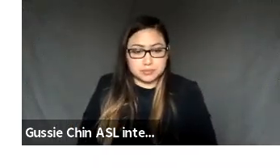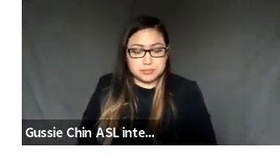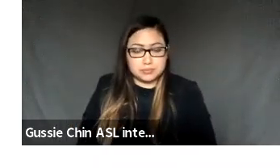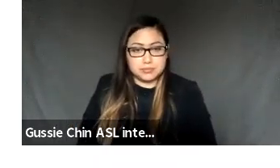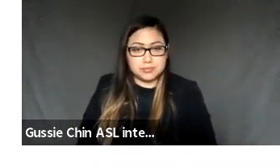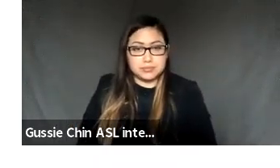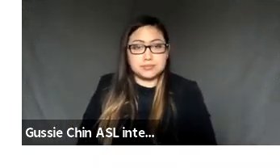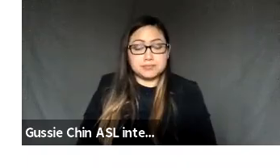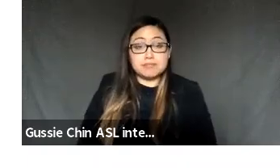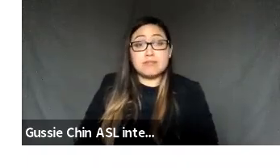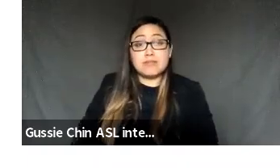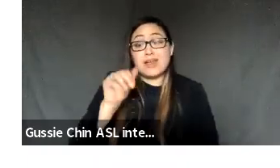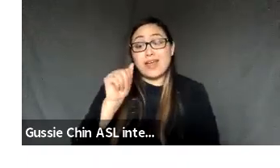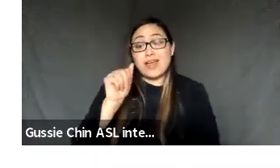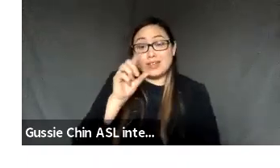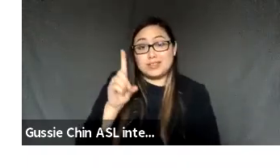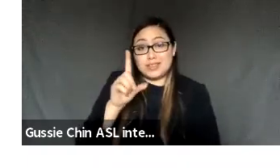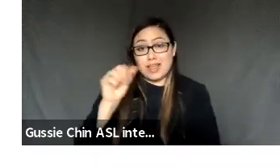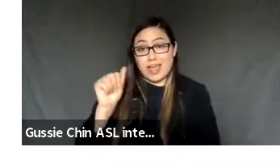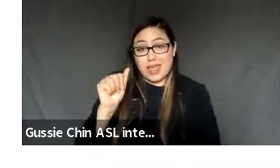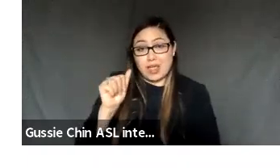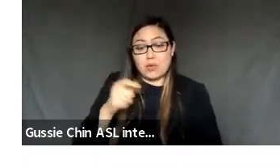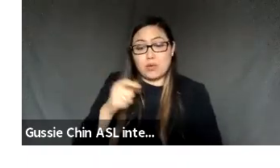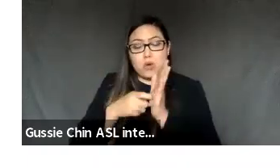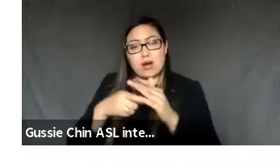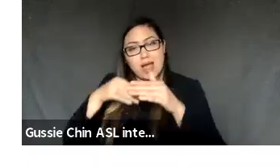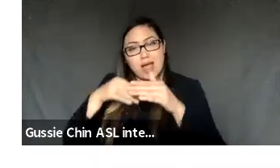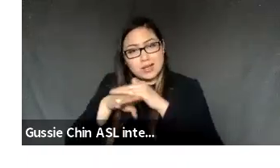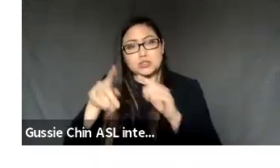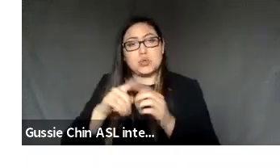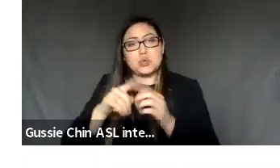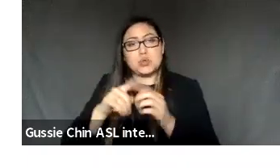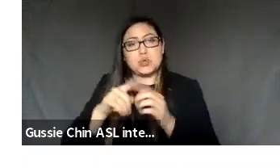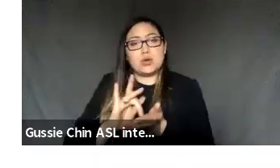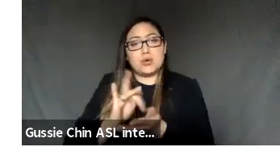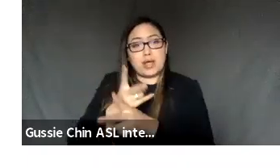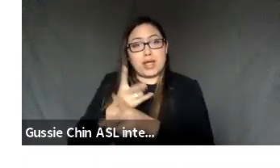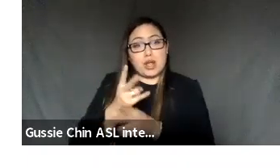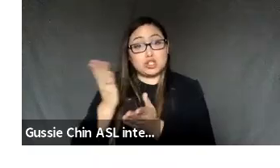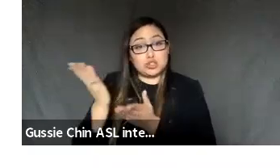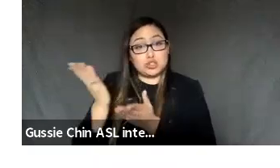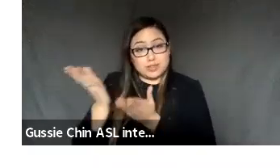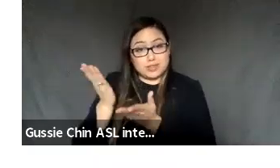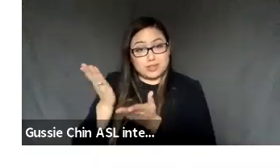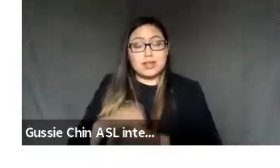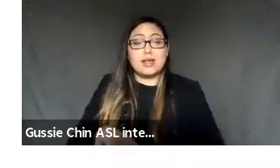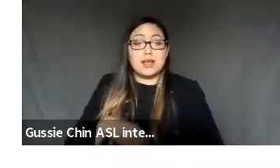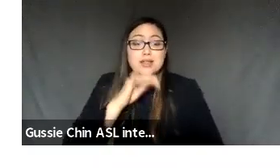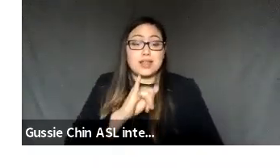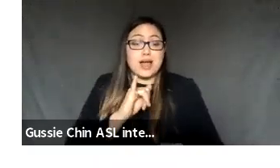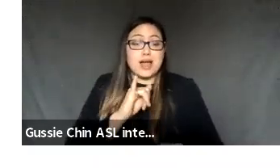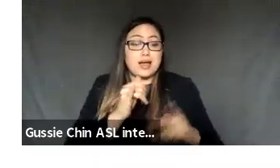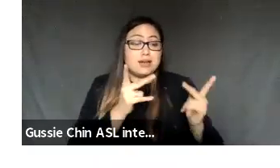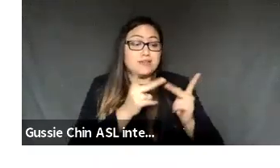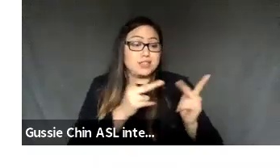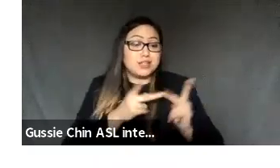All right, so the ADA requires access to medical care services and the facilities where the